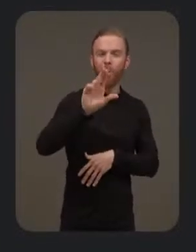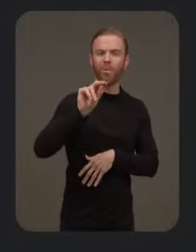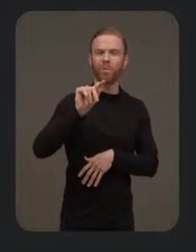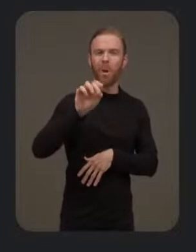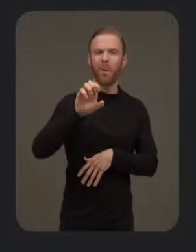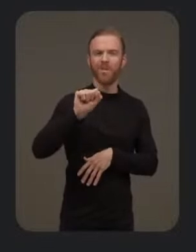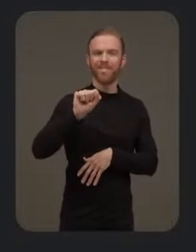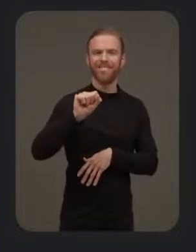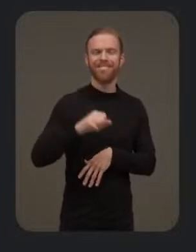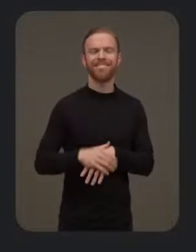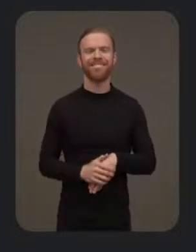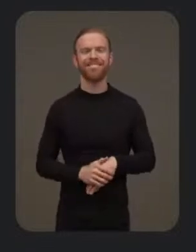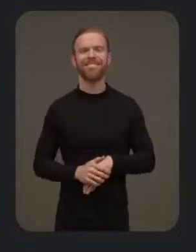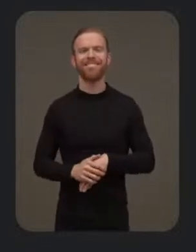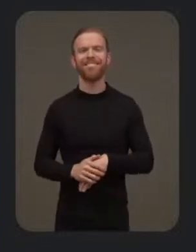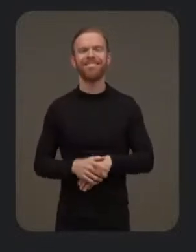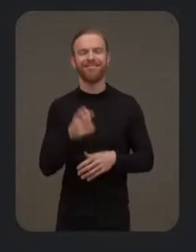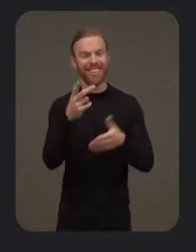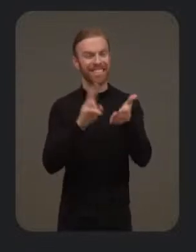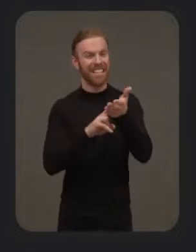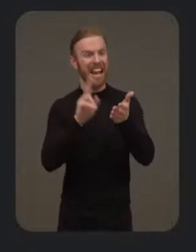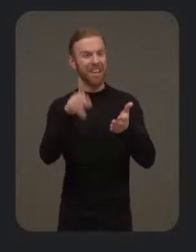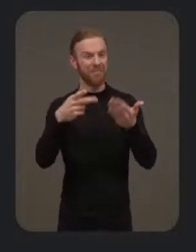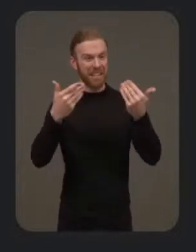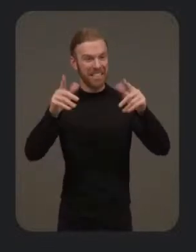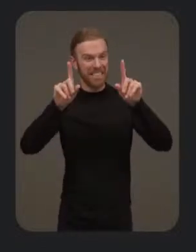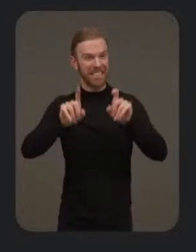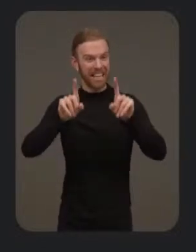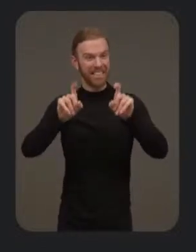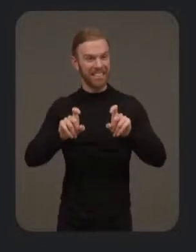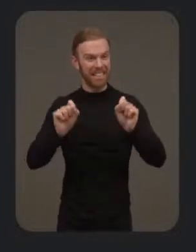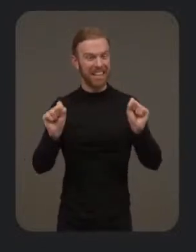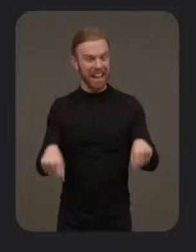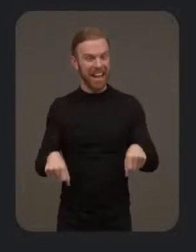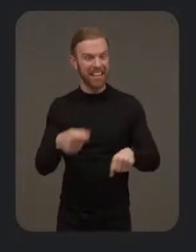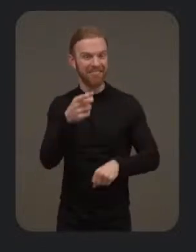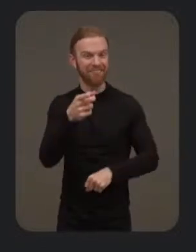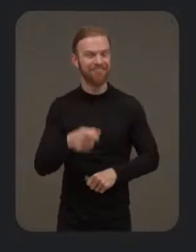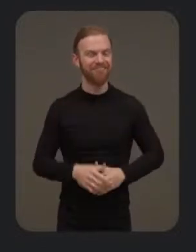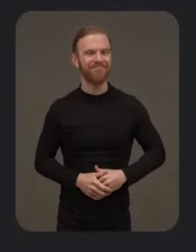notes. We want to make it available to try it out if you want to see it.